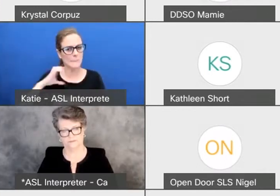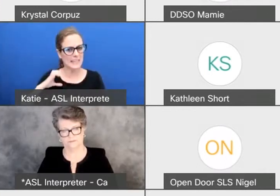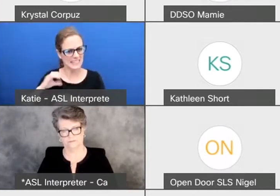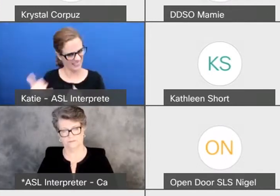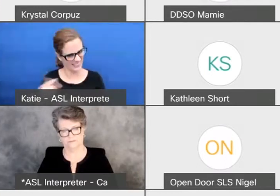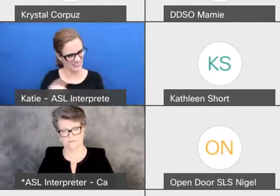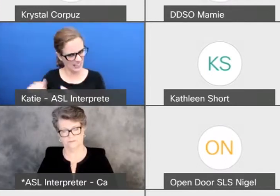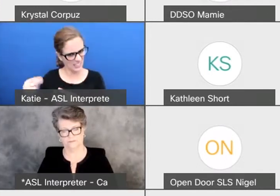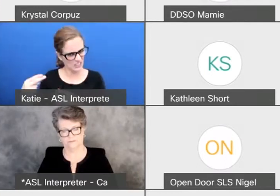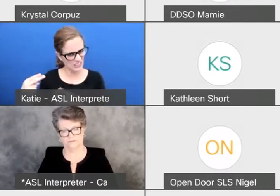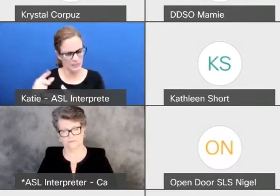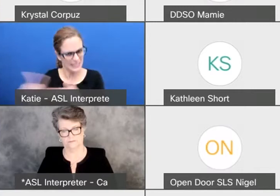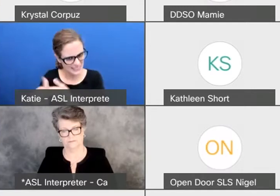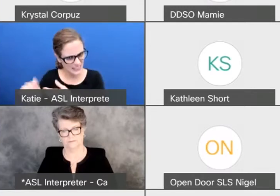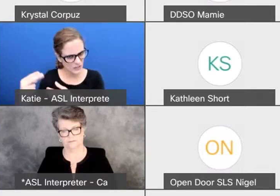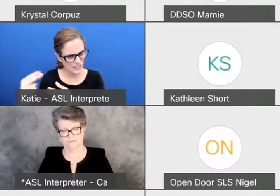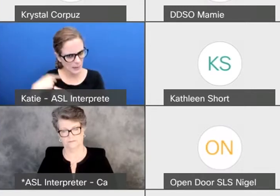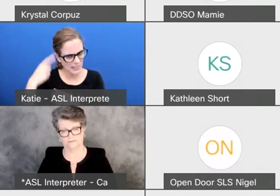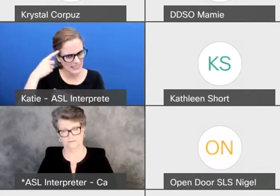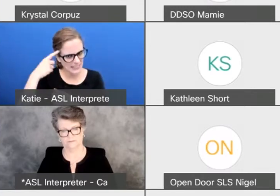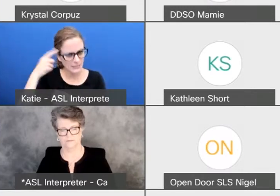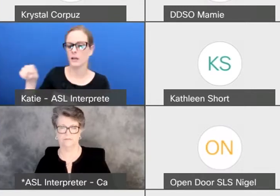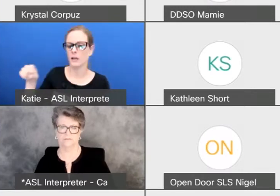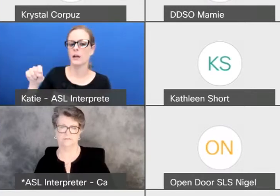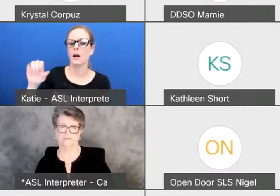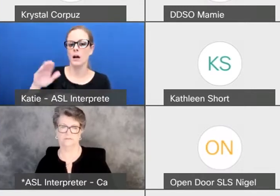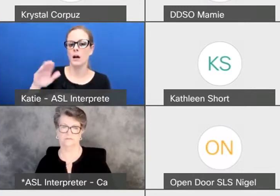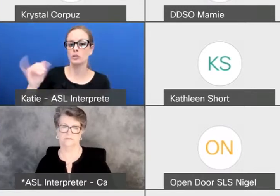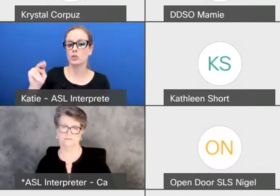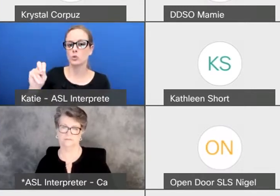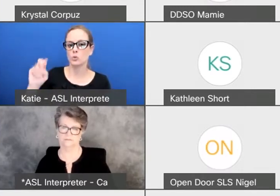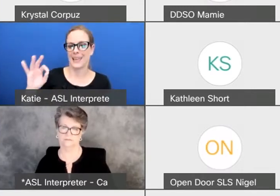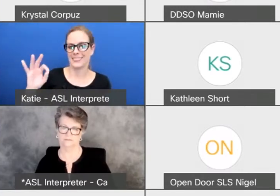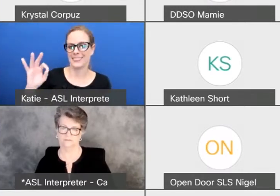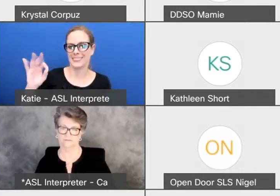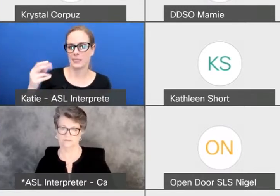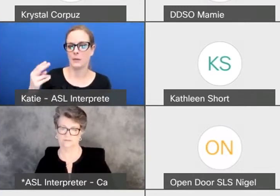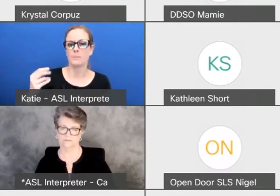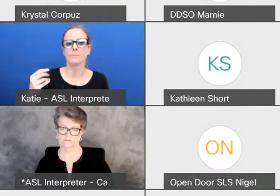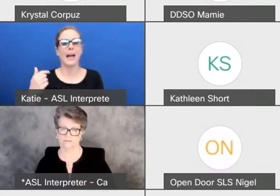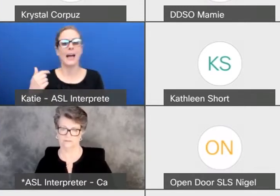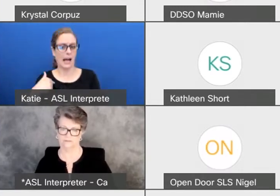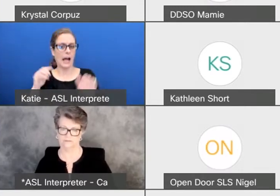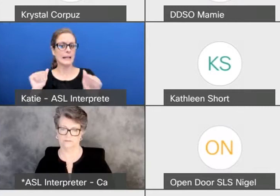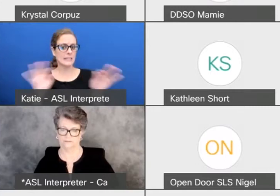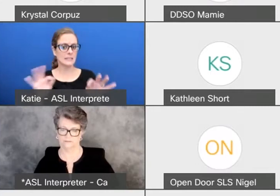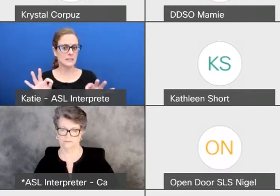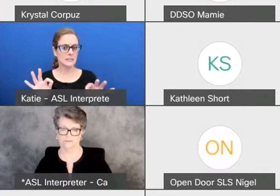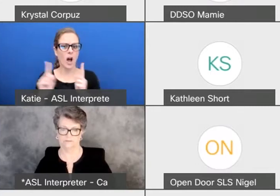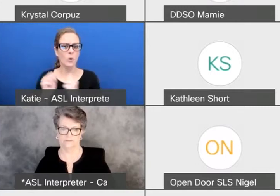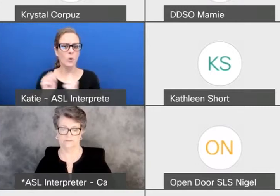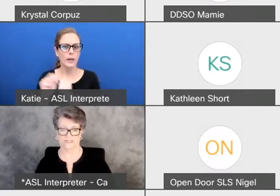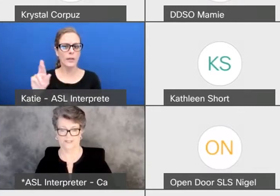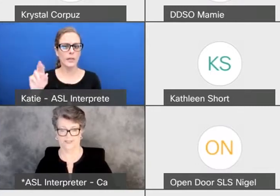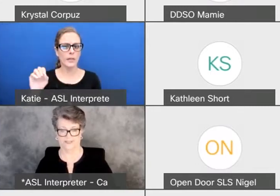Thursday coming up? I believe. Yeah. Yeah, it's the 9th. Okay. Yeah. I can talk with Robin and maybe we can use